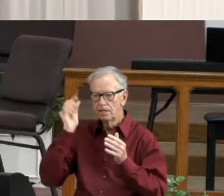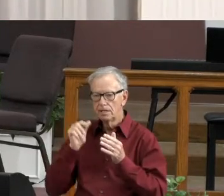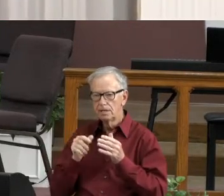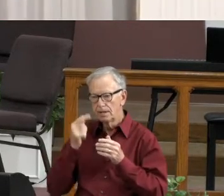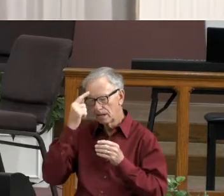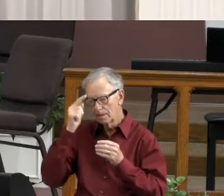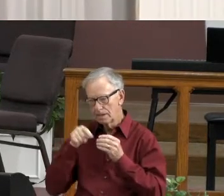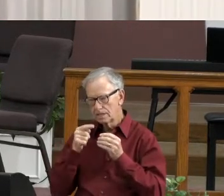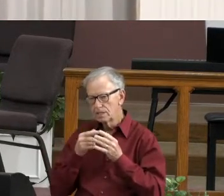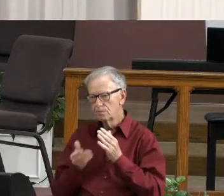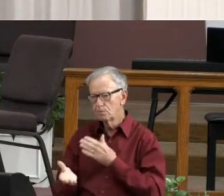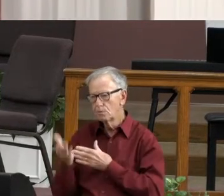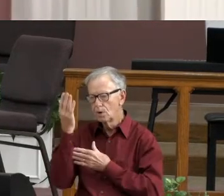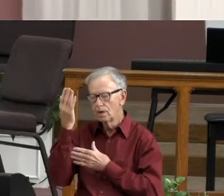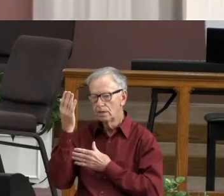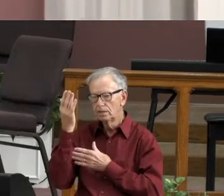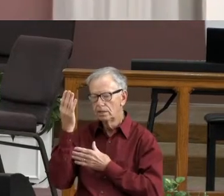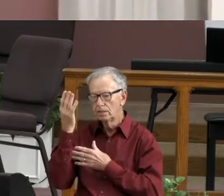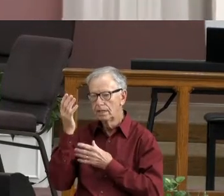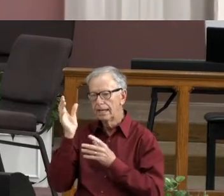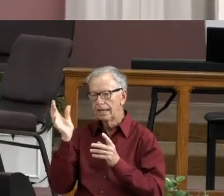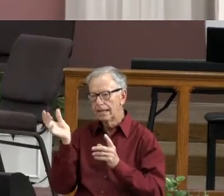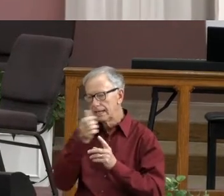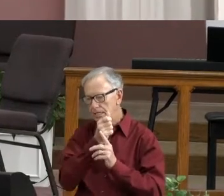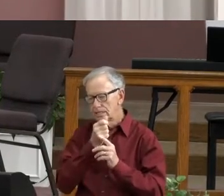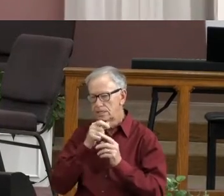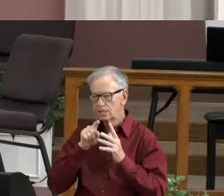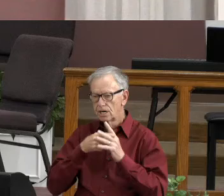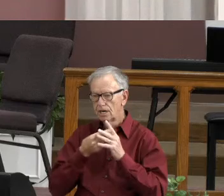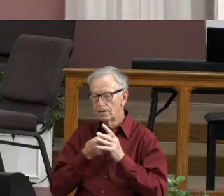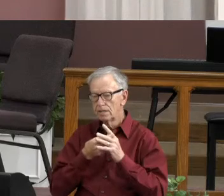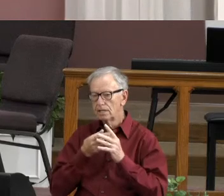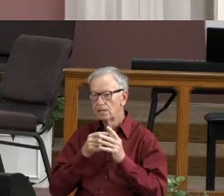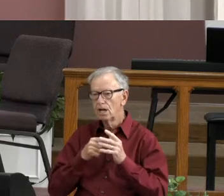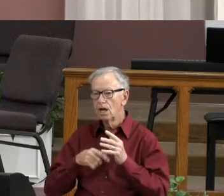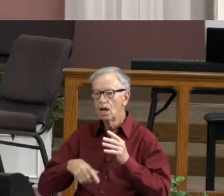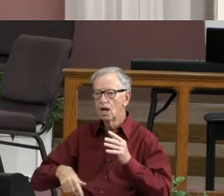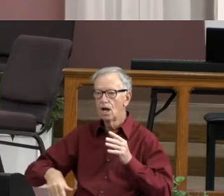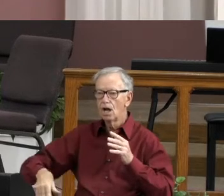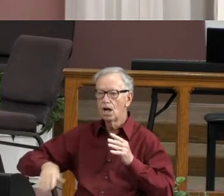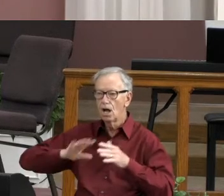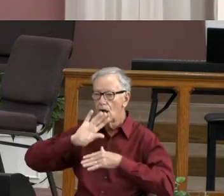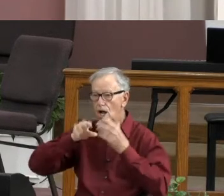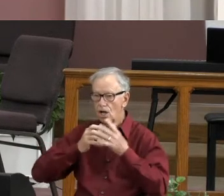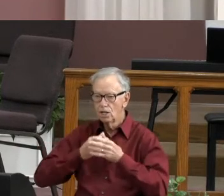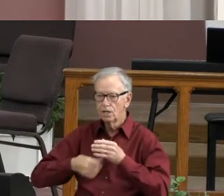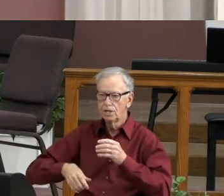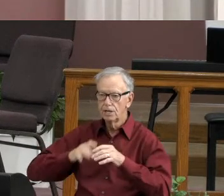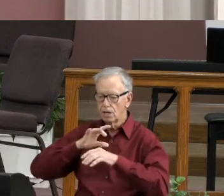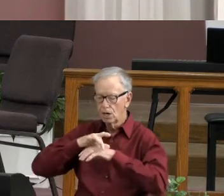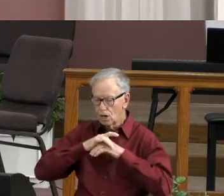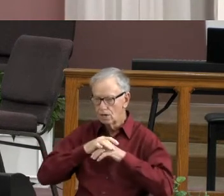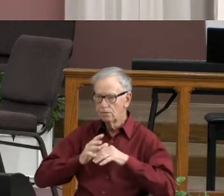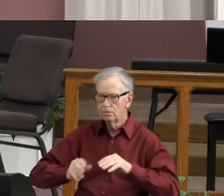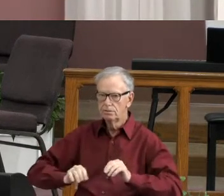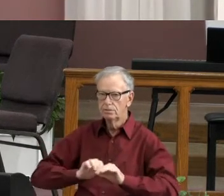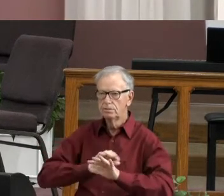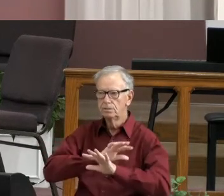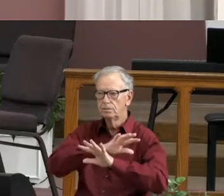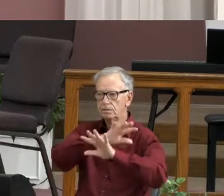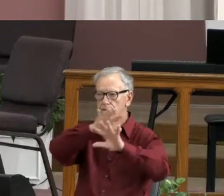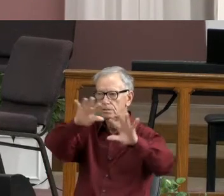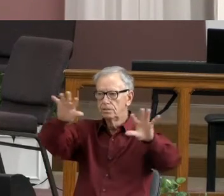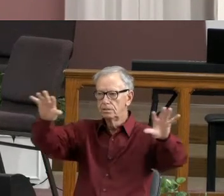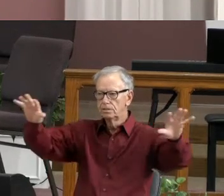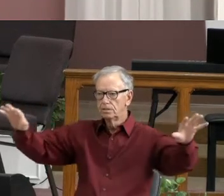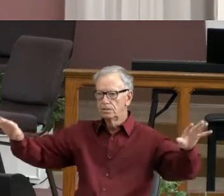morning. But I want you to catch the beginning of this. It says, the whole earth. Now the whole earth